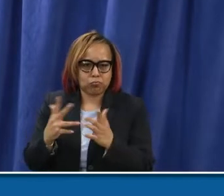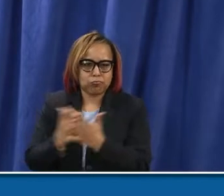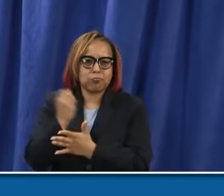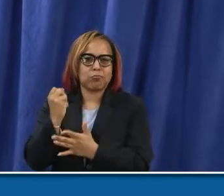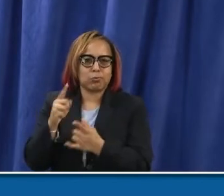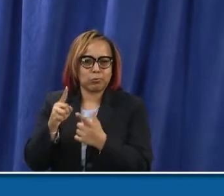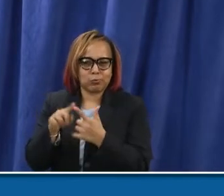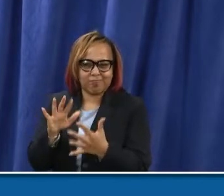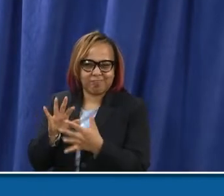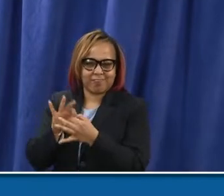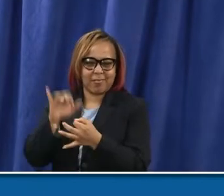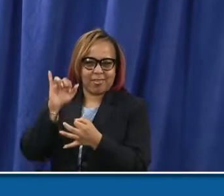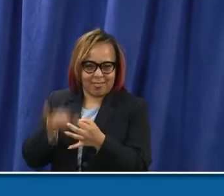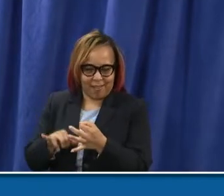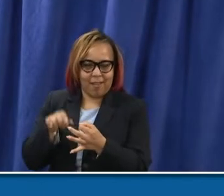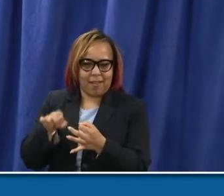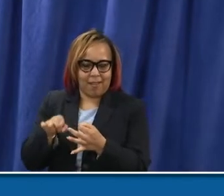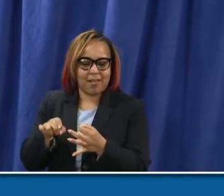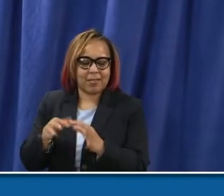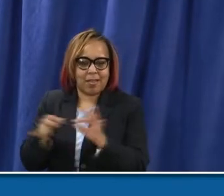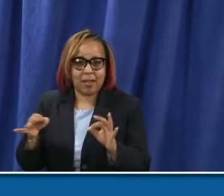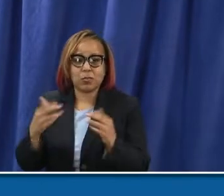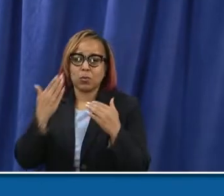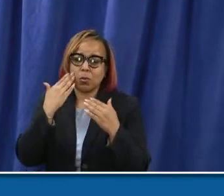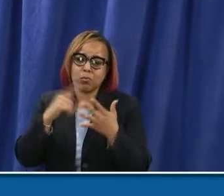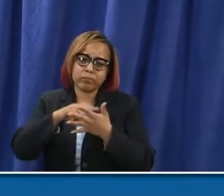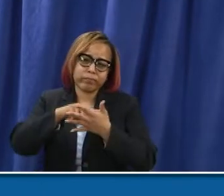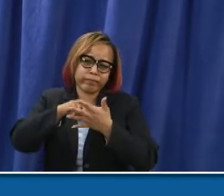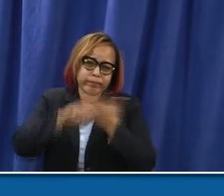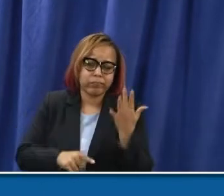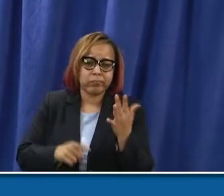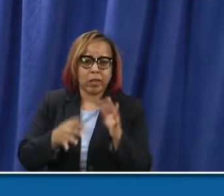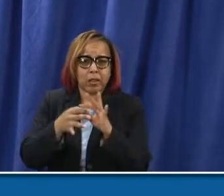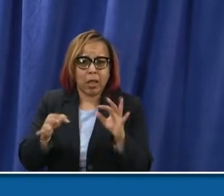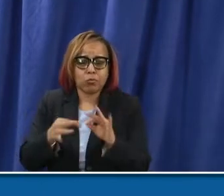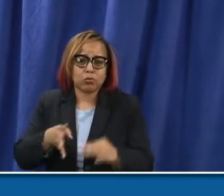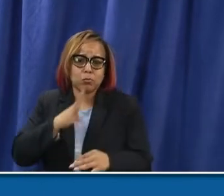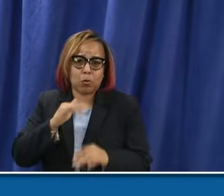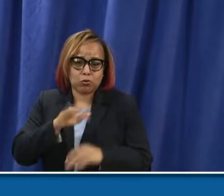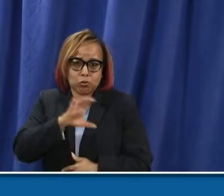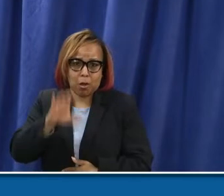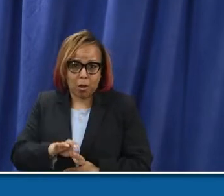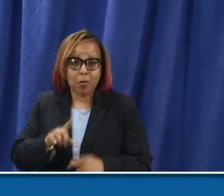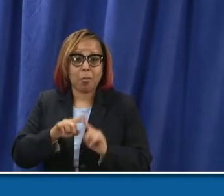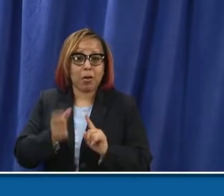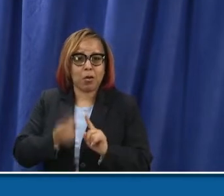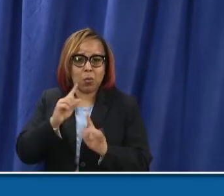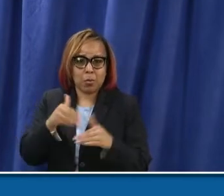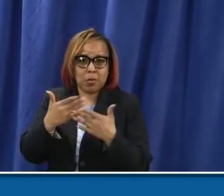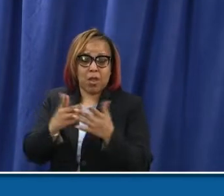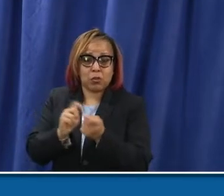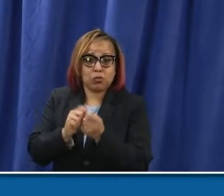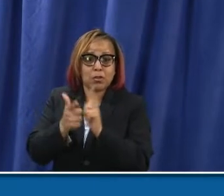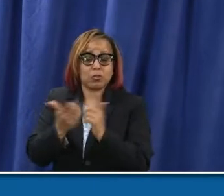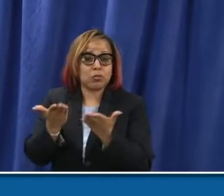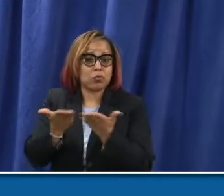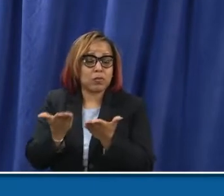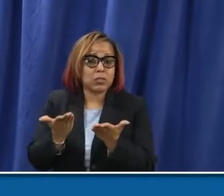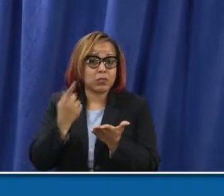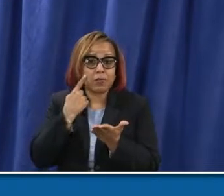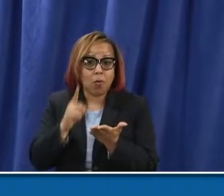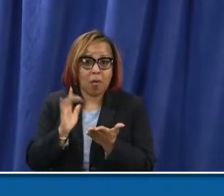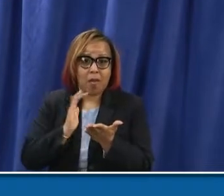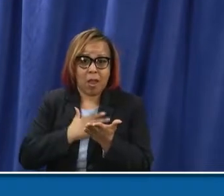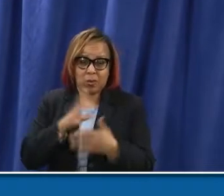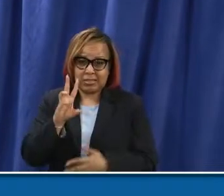to access those lines. We know there are hundreds of languages spoken in Chicago, but we can provide translation services for